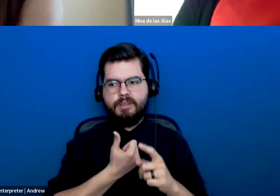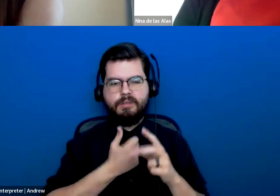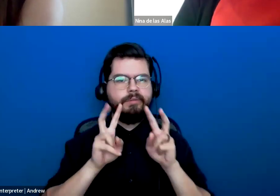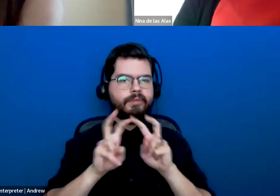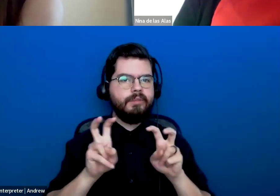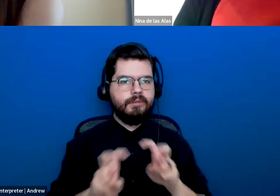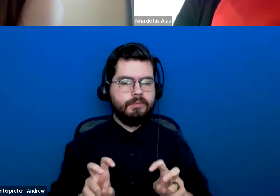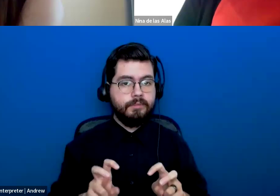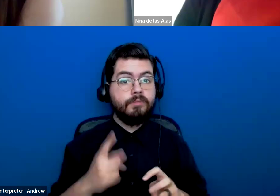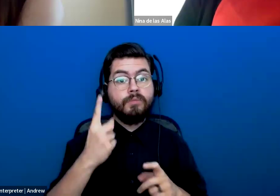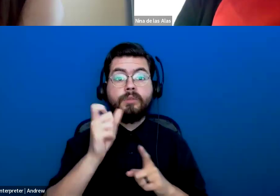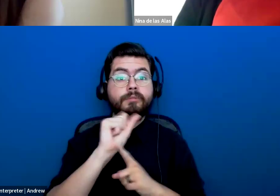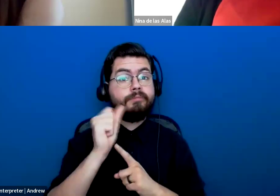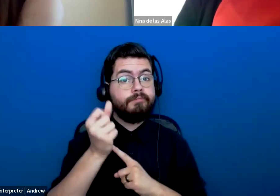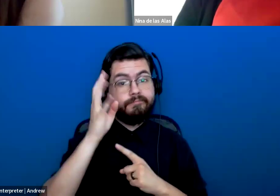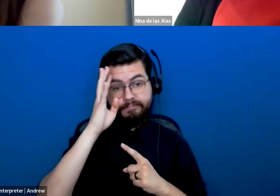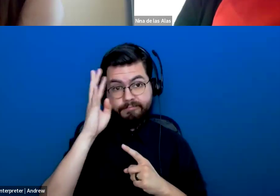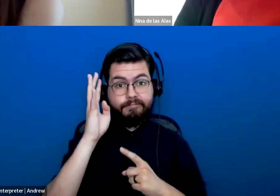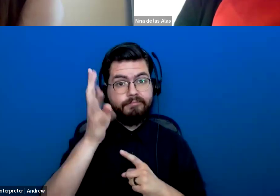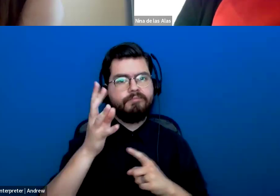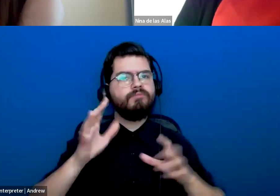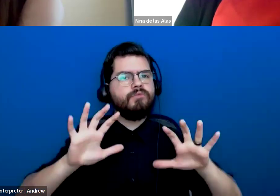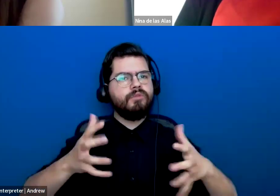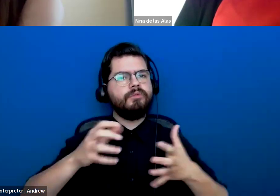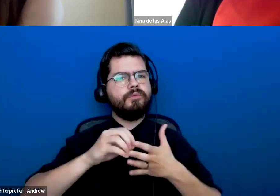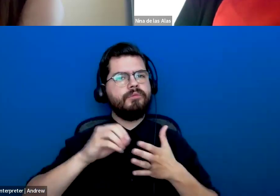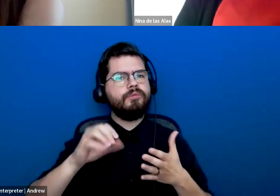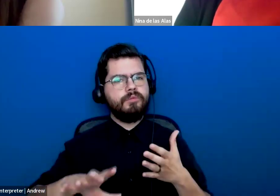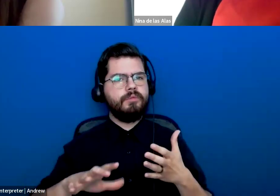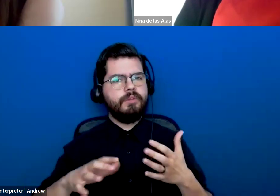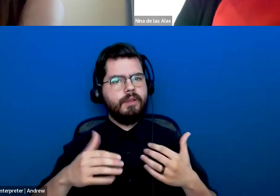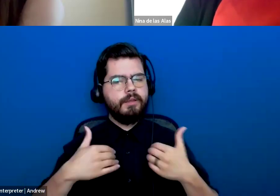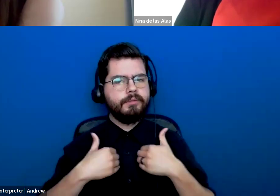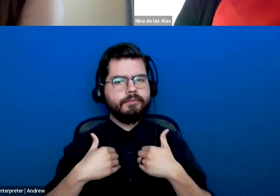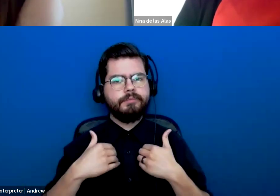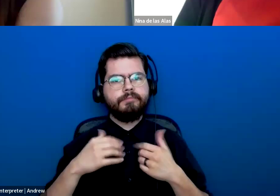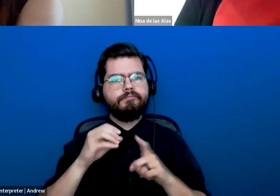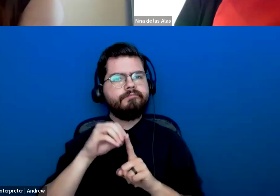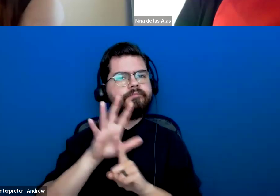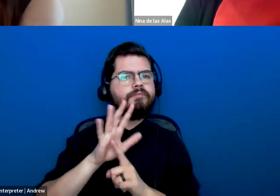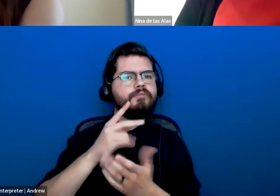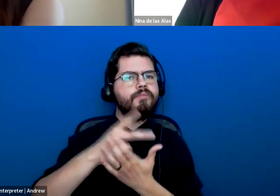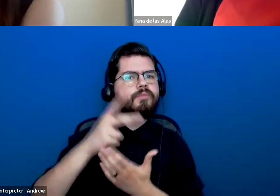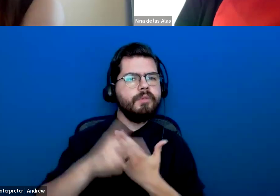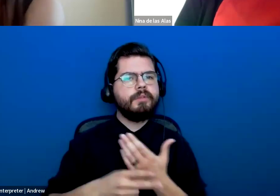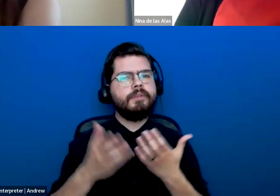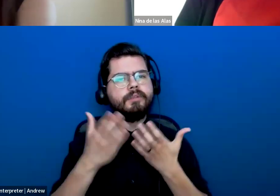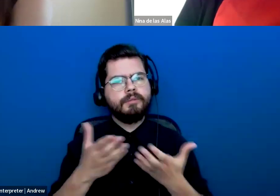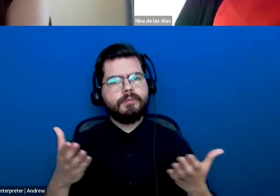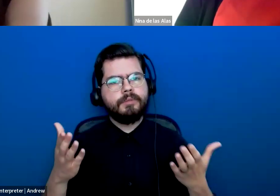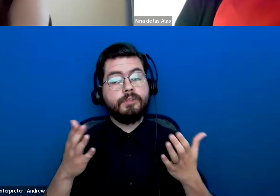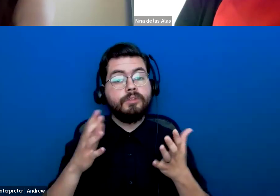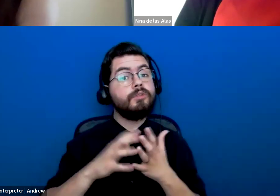be where a group of students might be exposed to programmatic elements where maybe they learn about growth mindset or